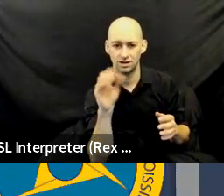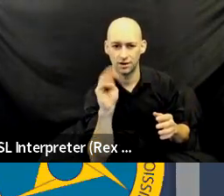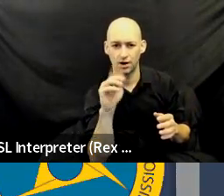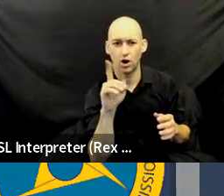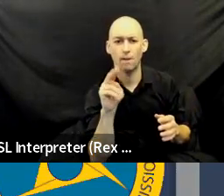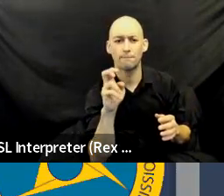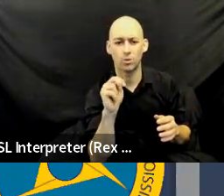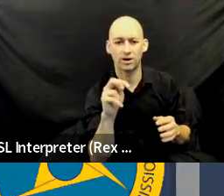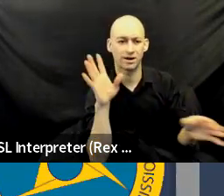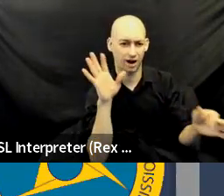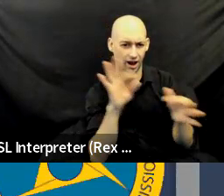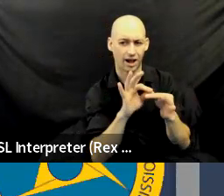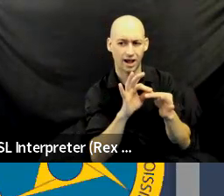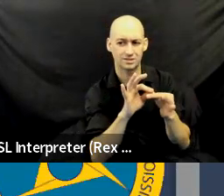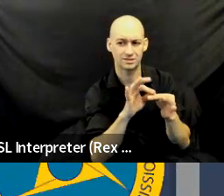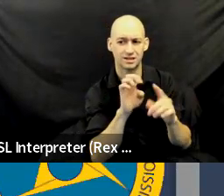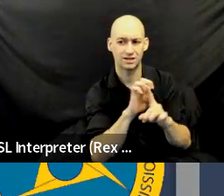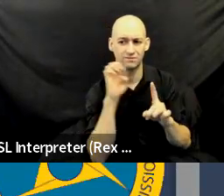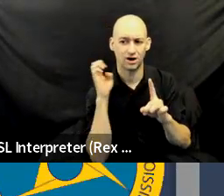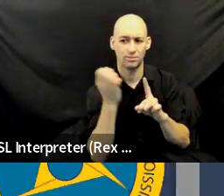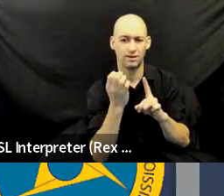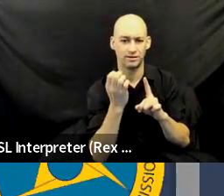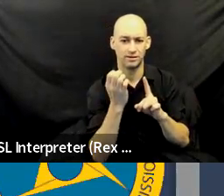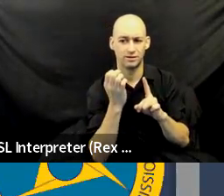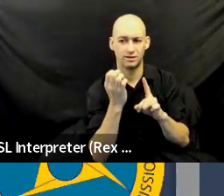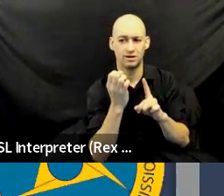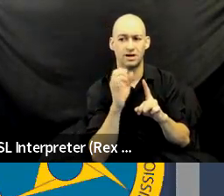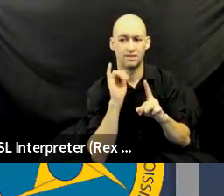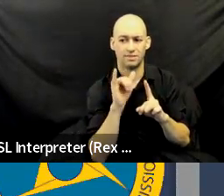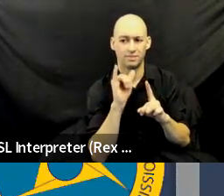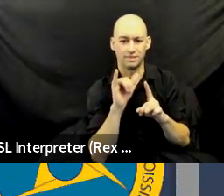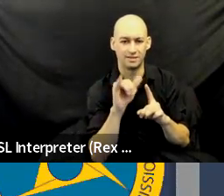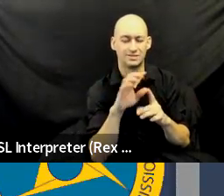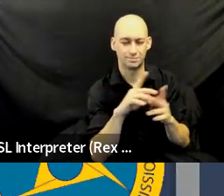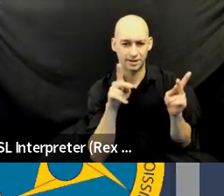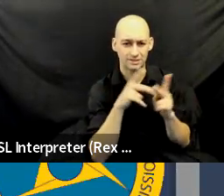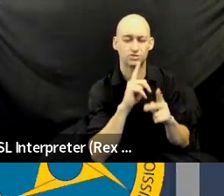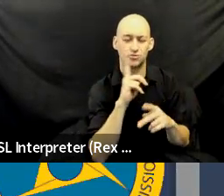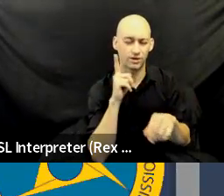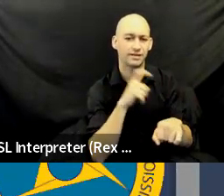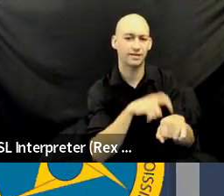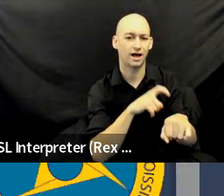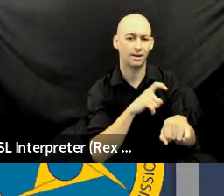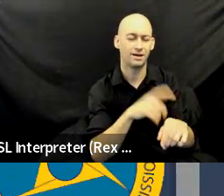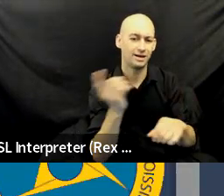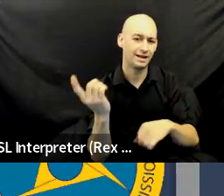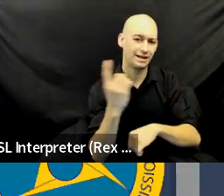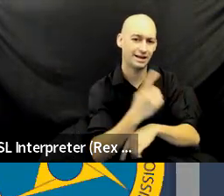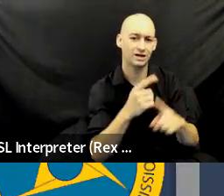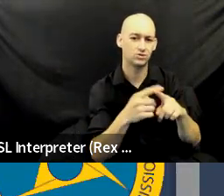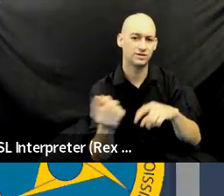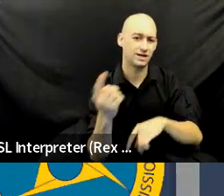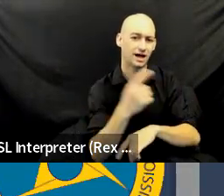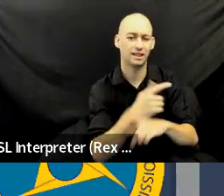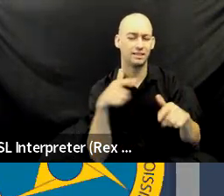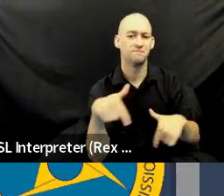that connects environment to their spaces and their real time, their day-to-day living.